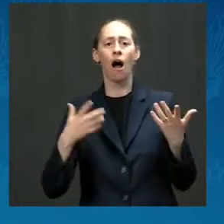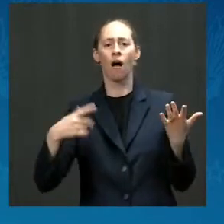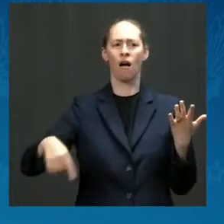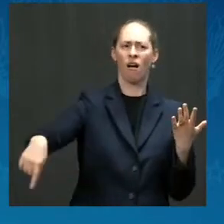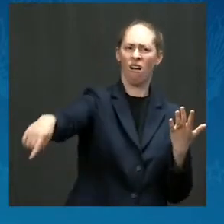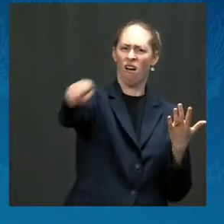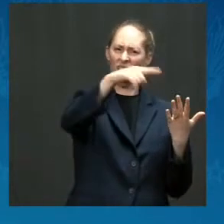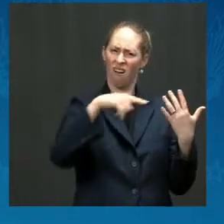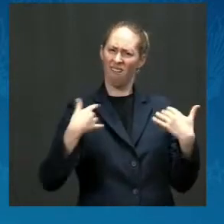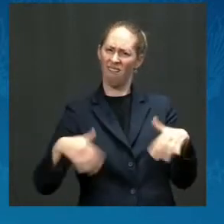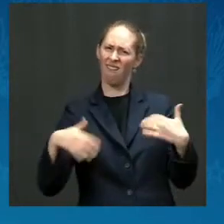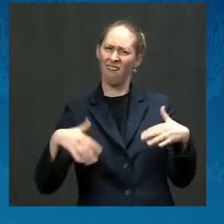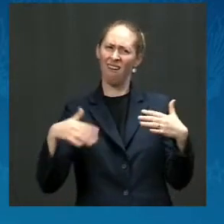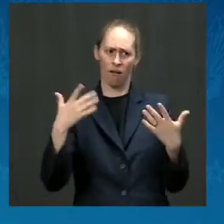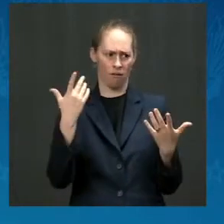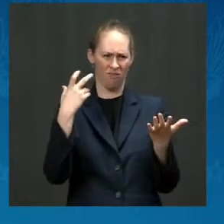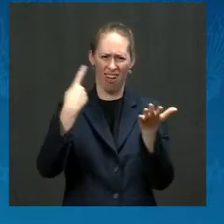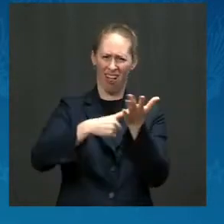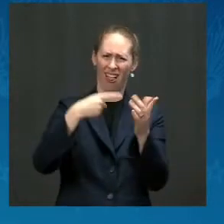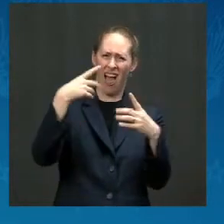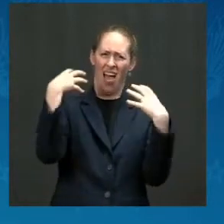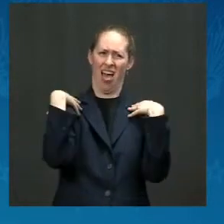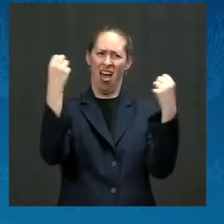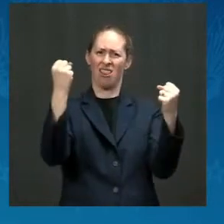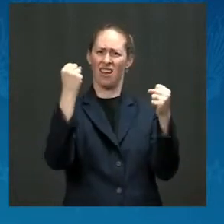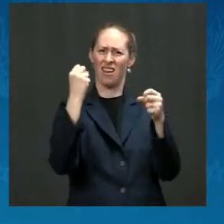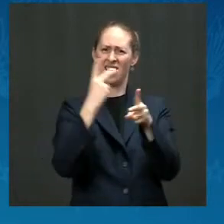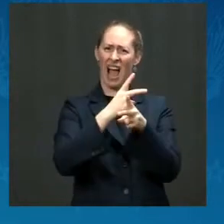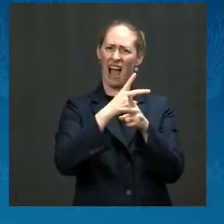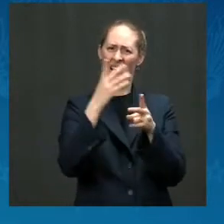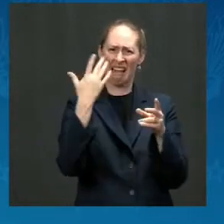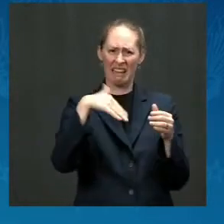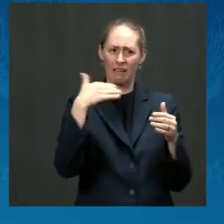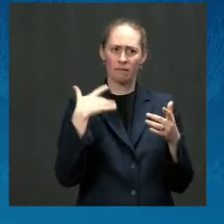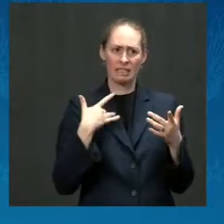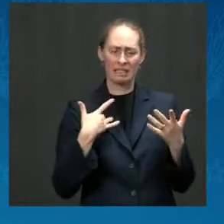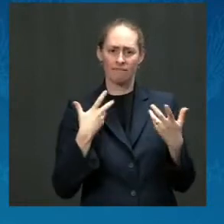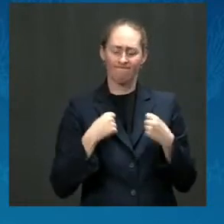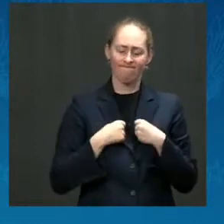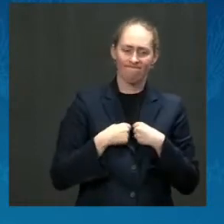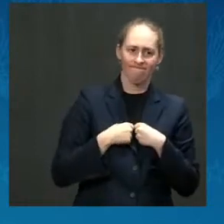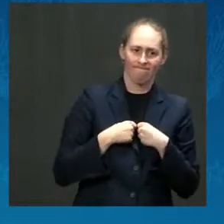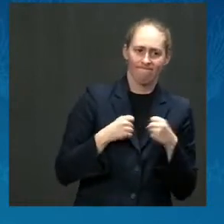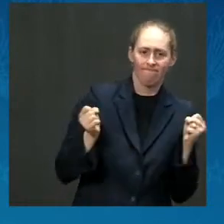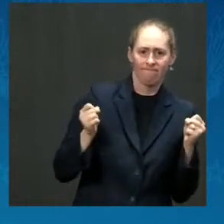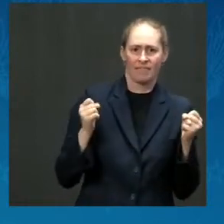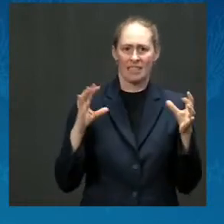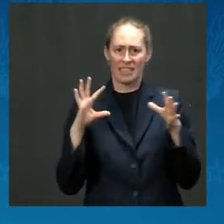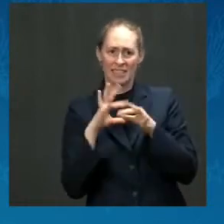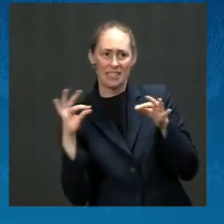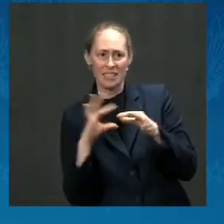healthcare, can be vulnerable and at the same time be treated